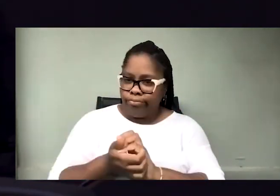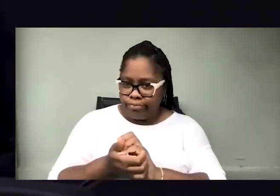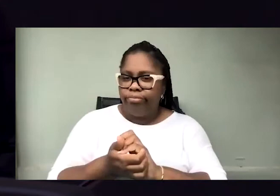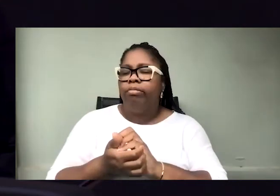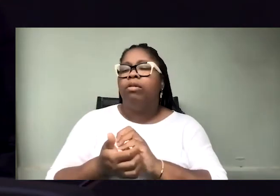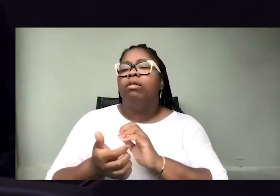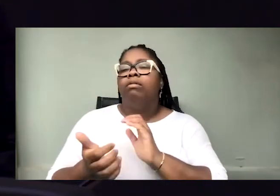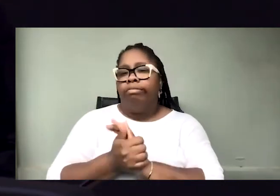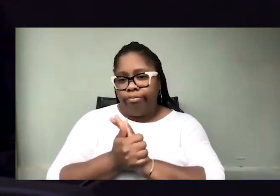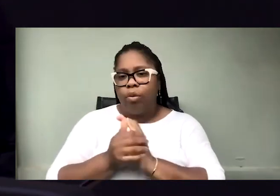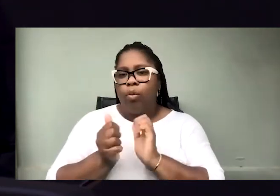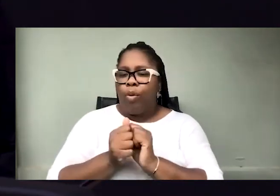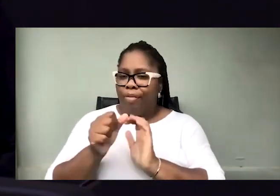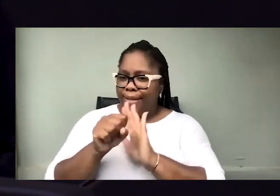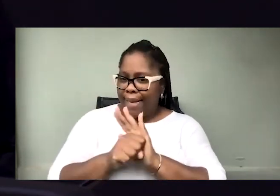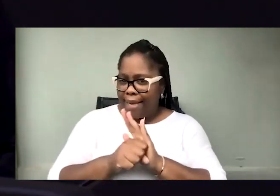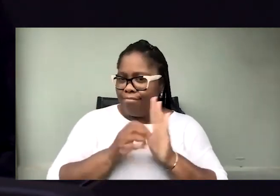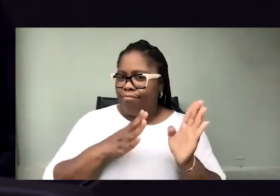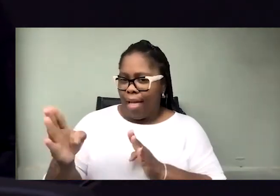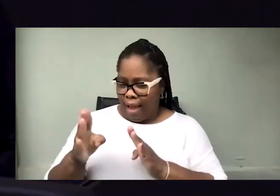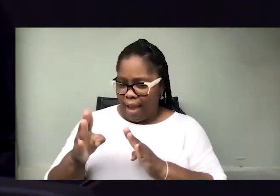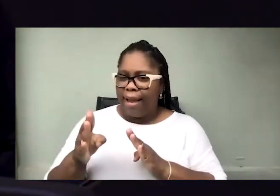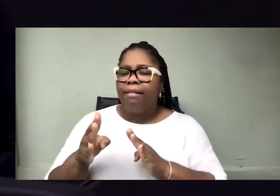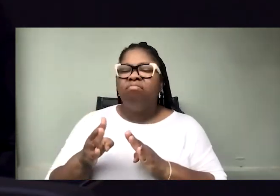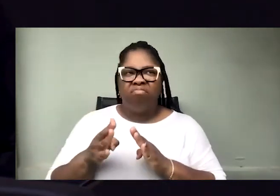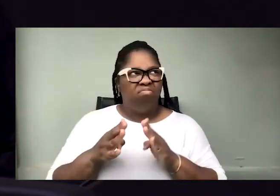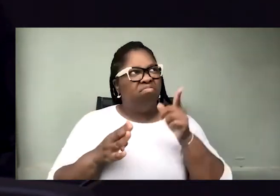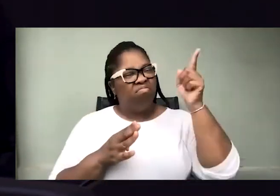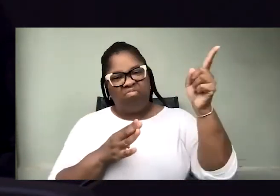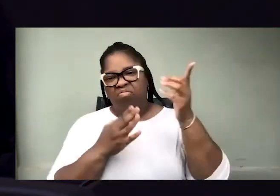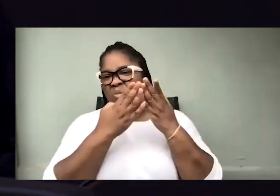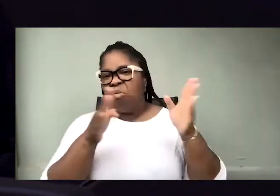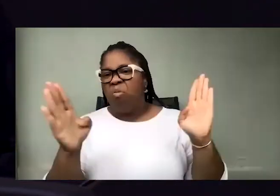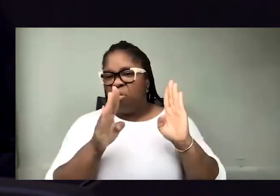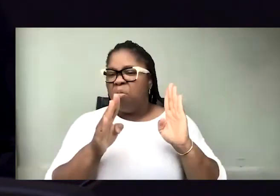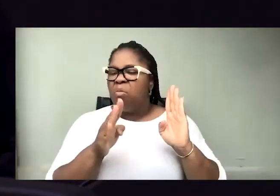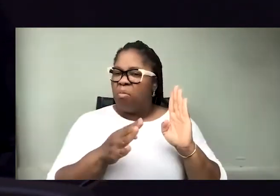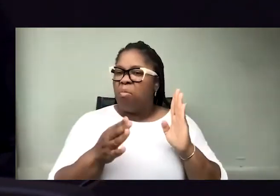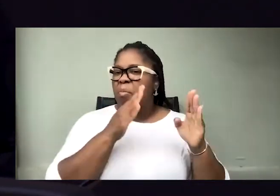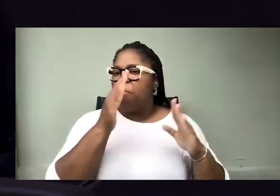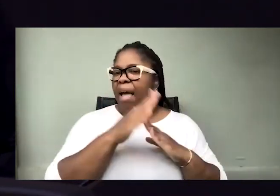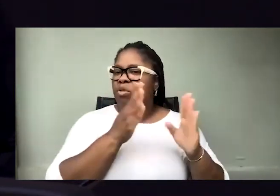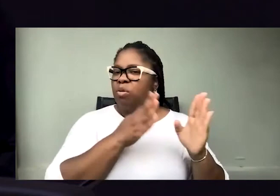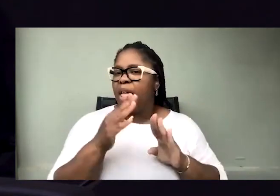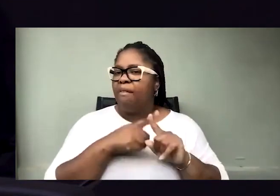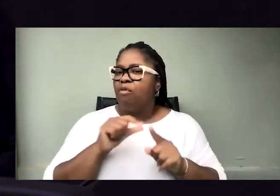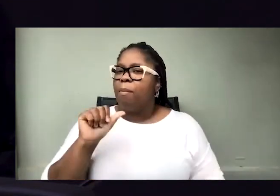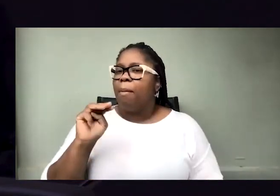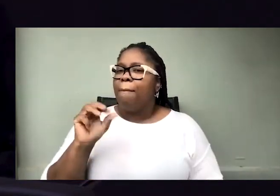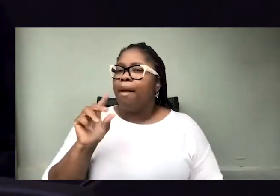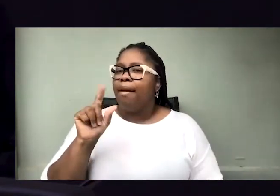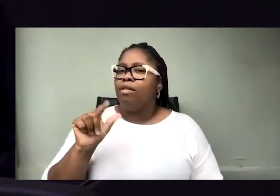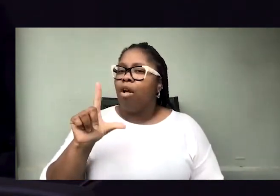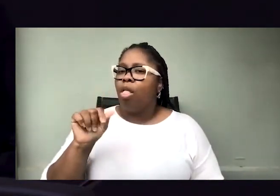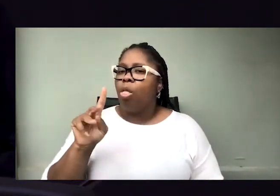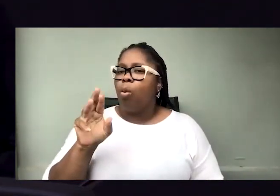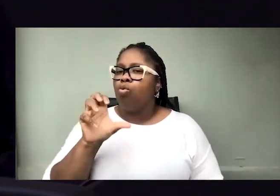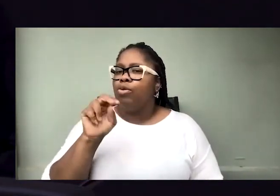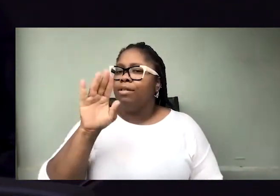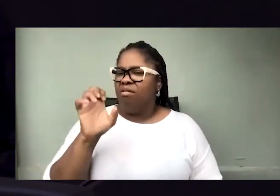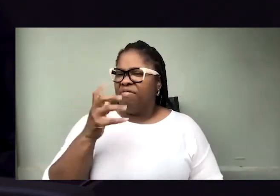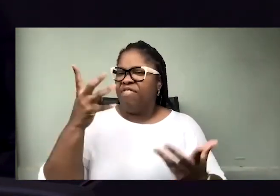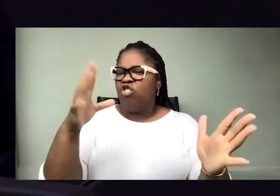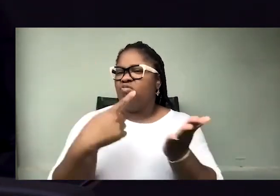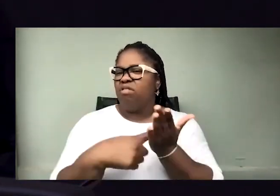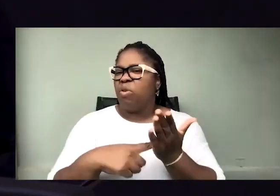for aging. We heard the overview of the master plan from Amanda Lawrence at the California Department of Aging, who went over the